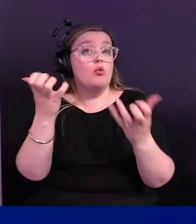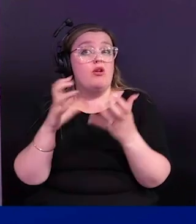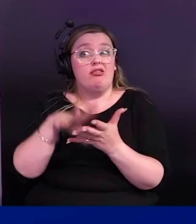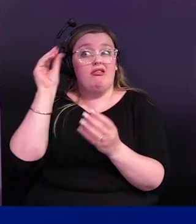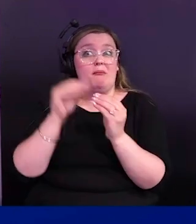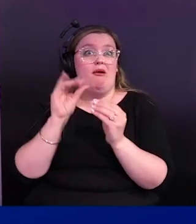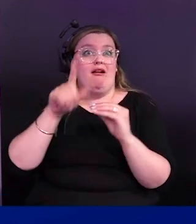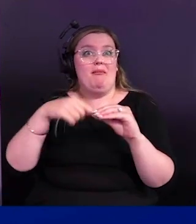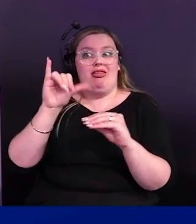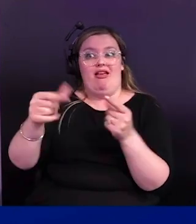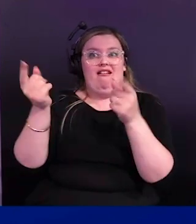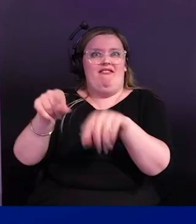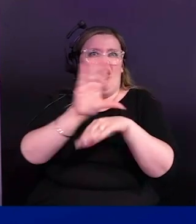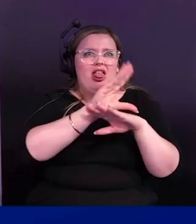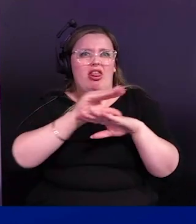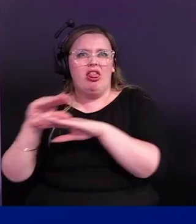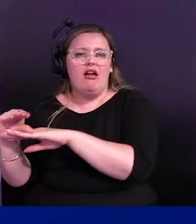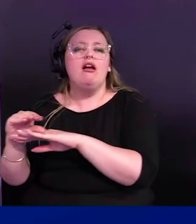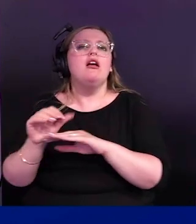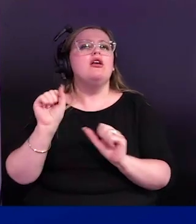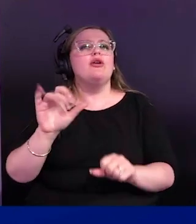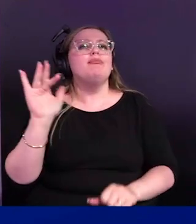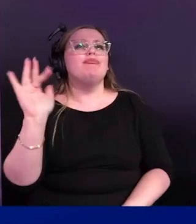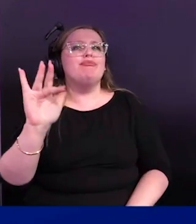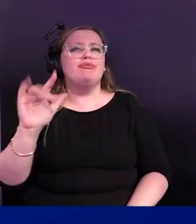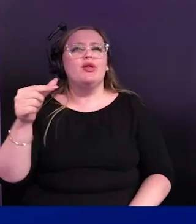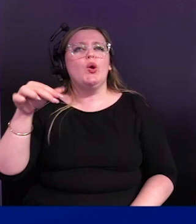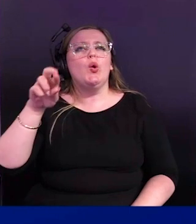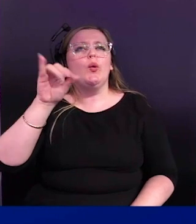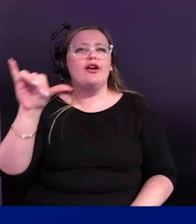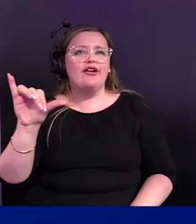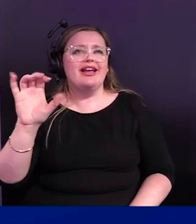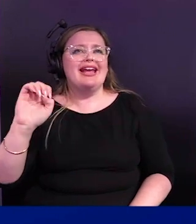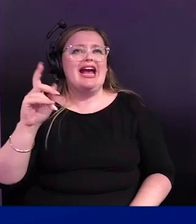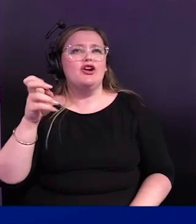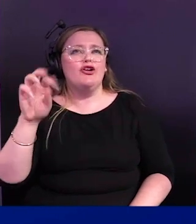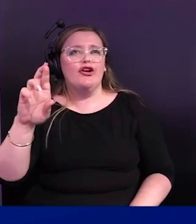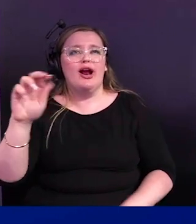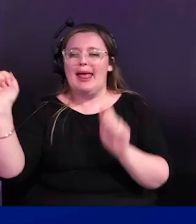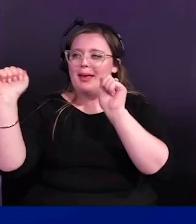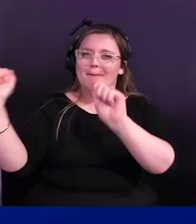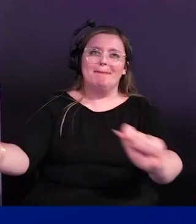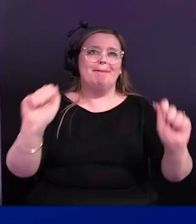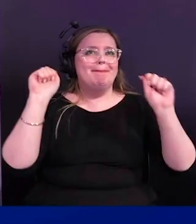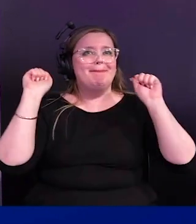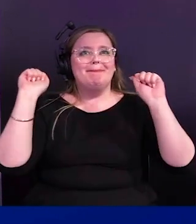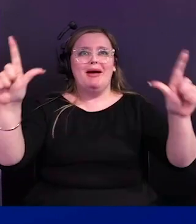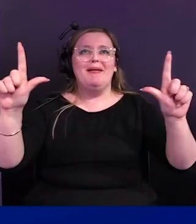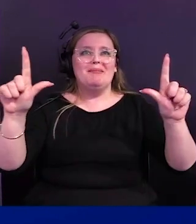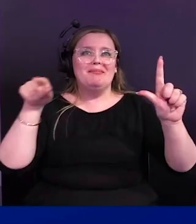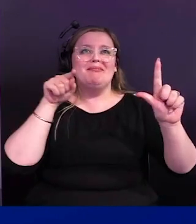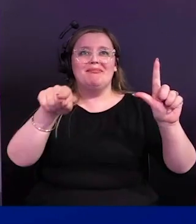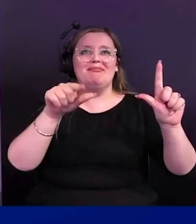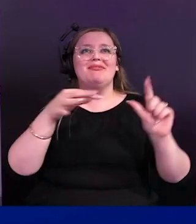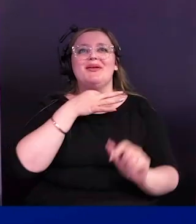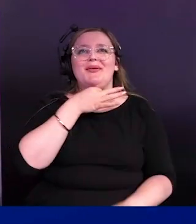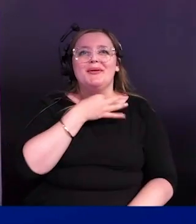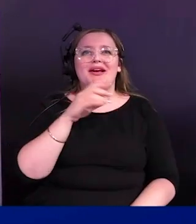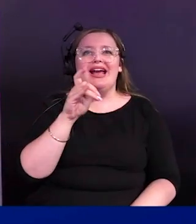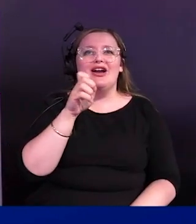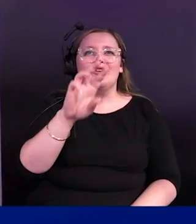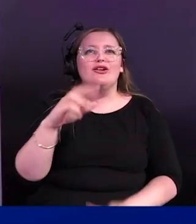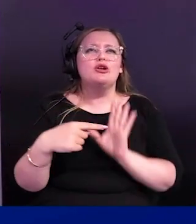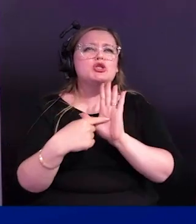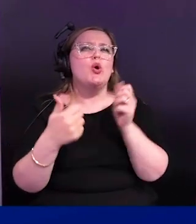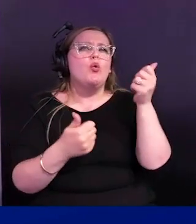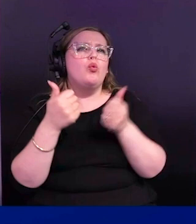click View and Analyze in Query Editor, and we jump contextually right into the query editor where we see what query was powering that